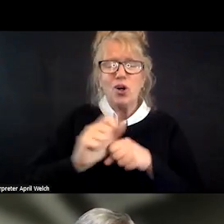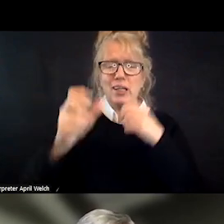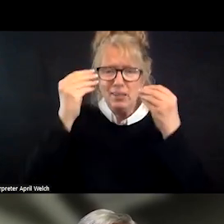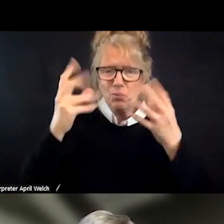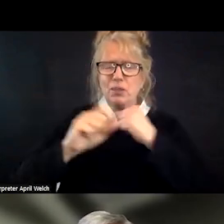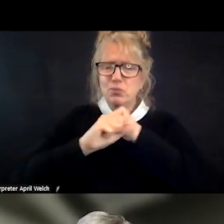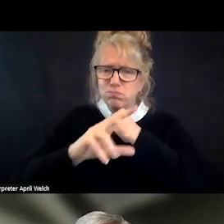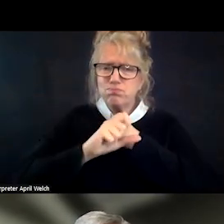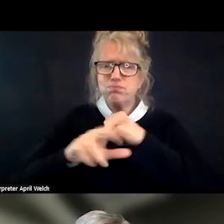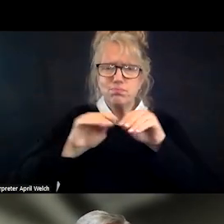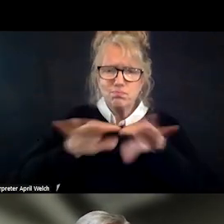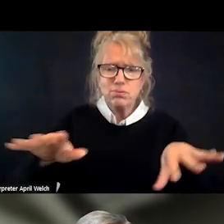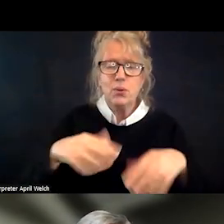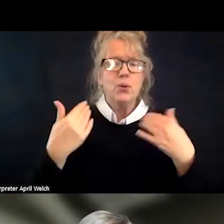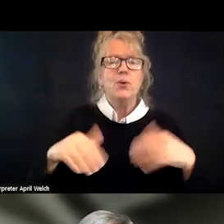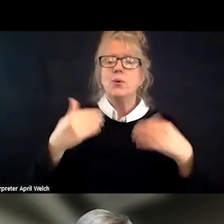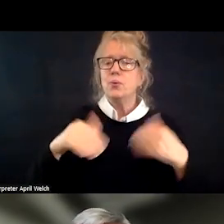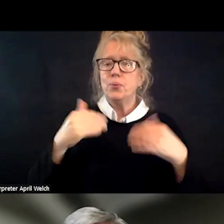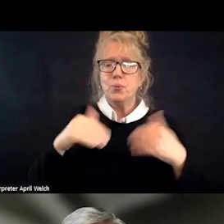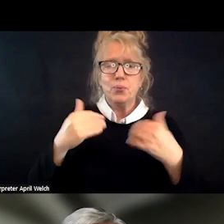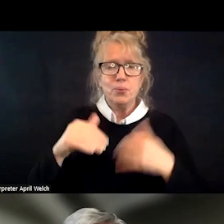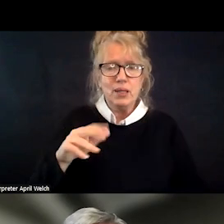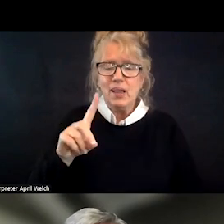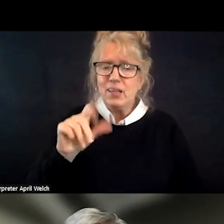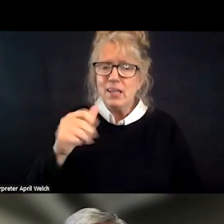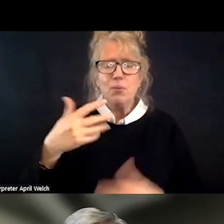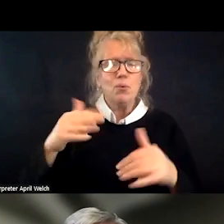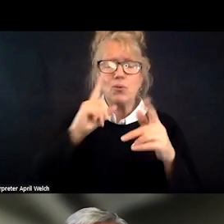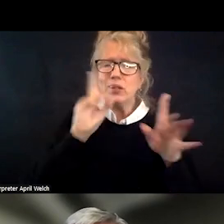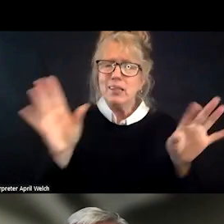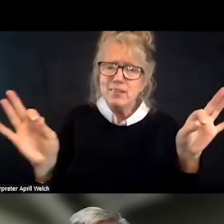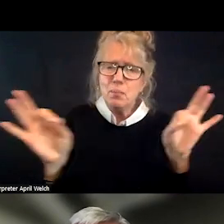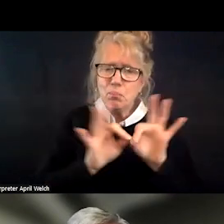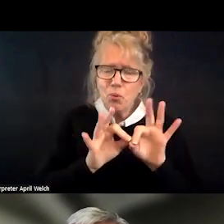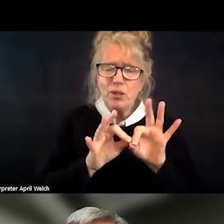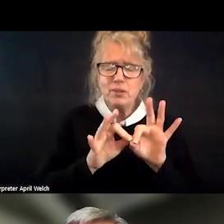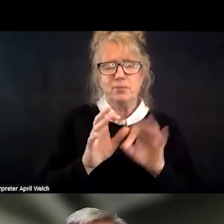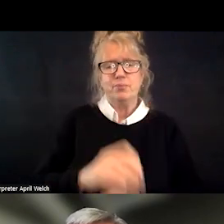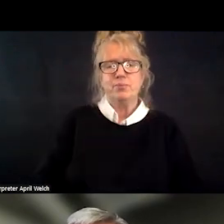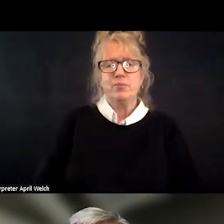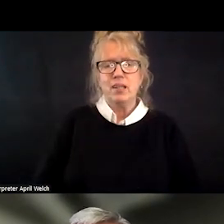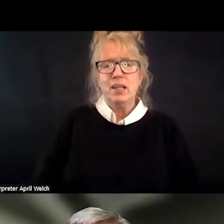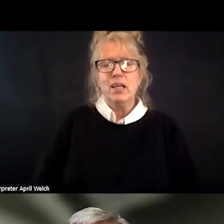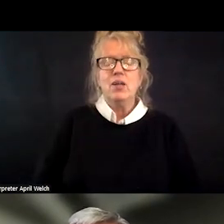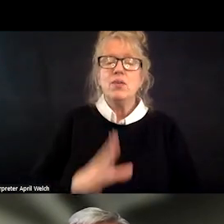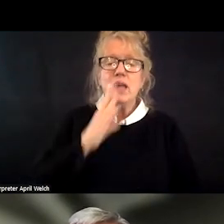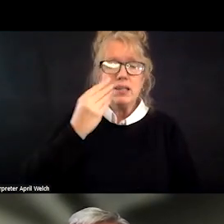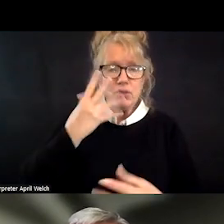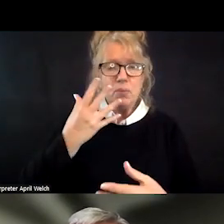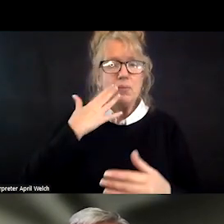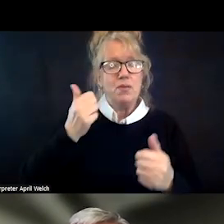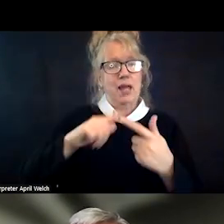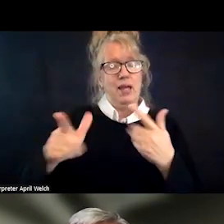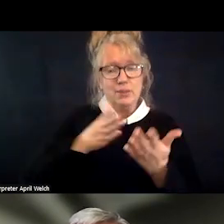The data is incredibly important and equally as important is the data being